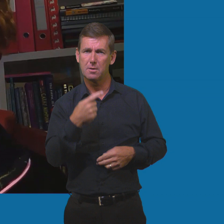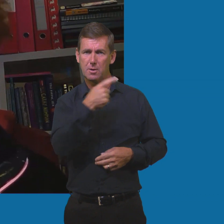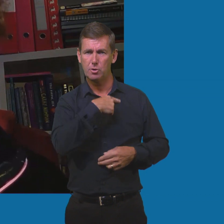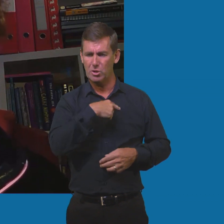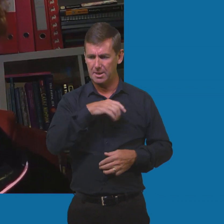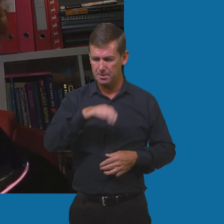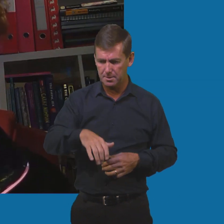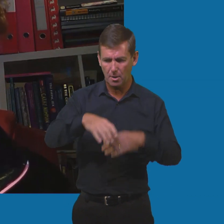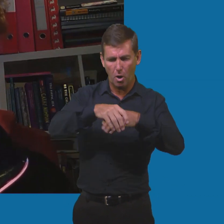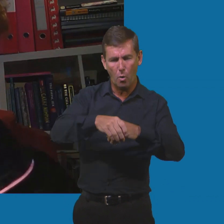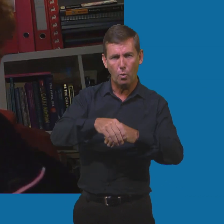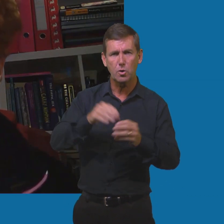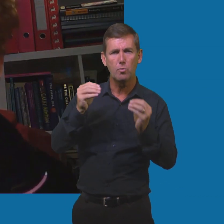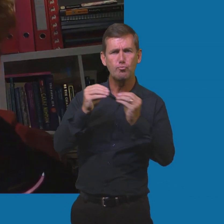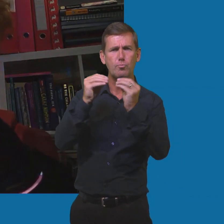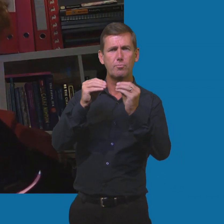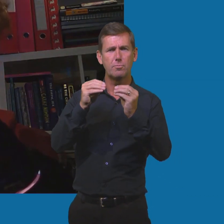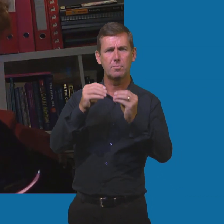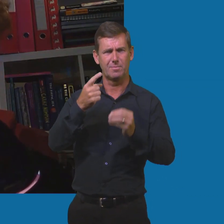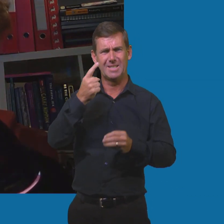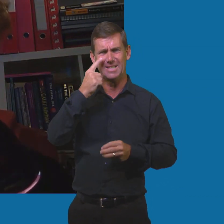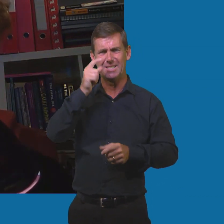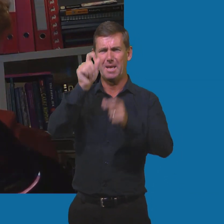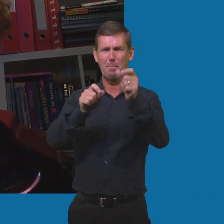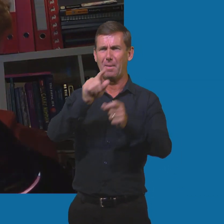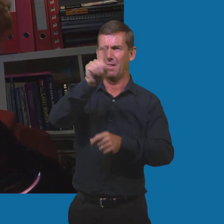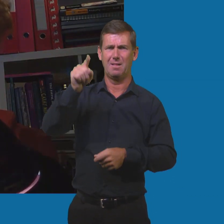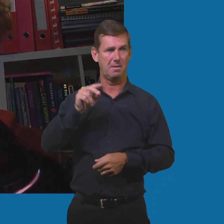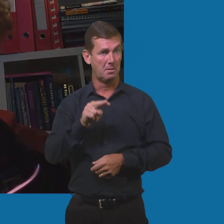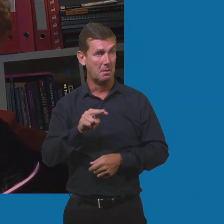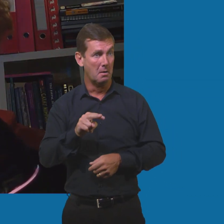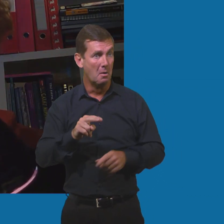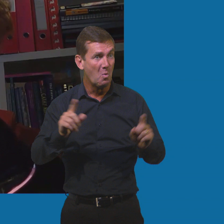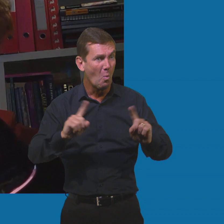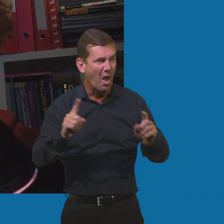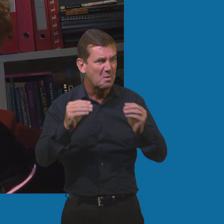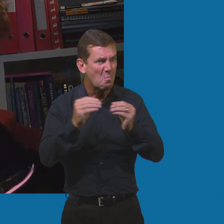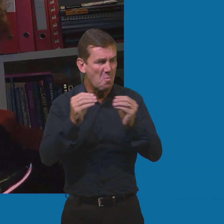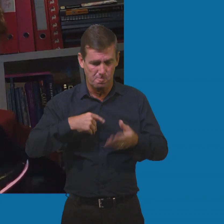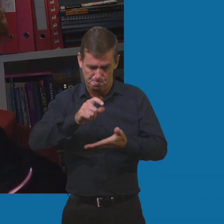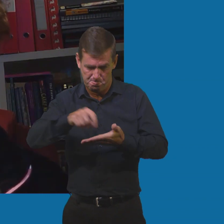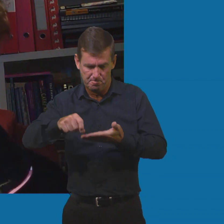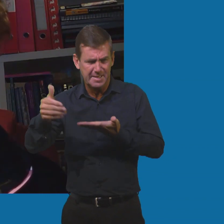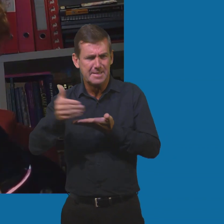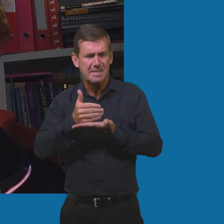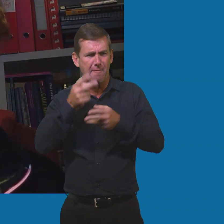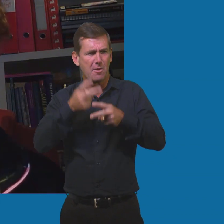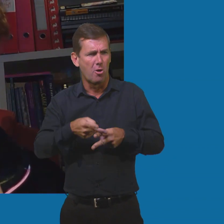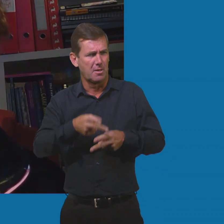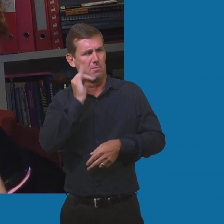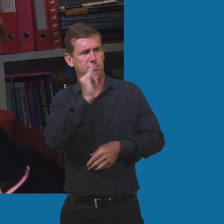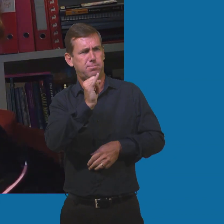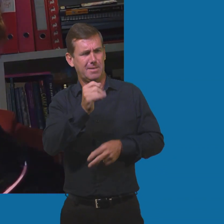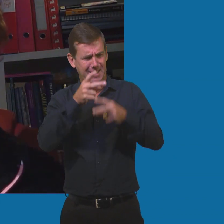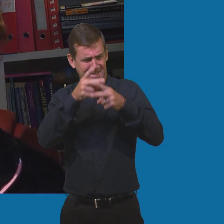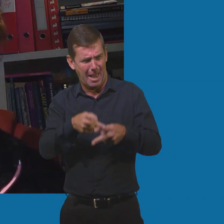my hand or gives me a kiss, you can almost see them filling in safeguarding paperwork. They're just kind of outraged and slightly